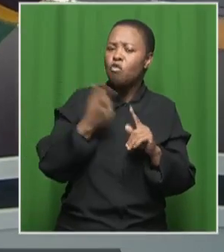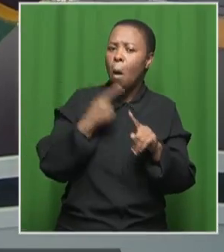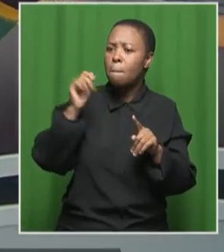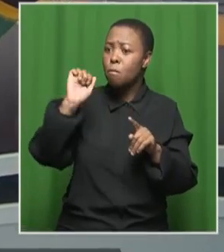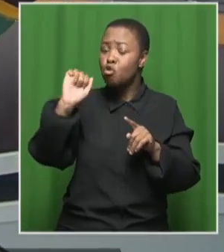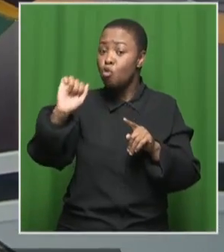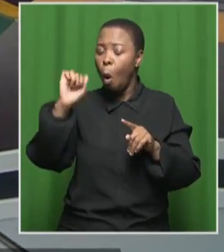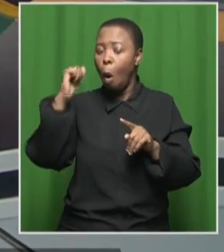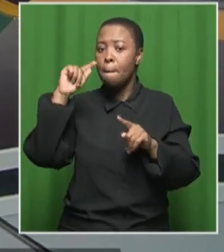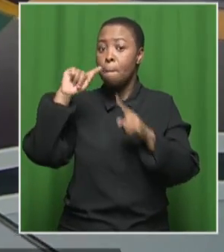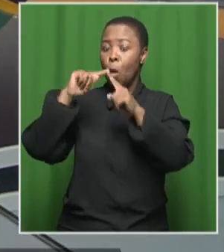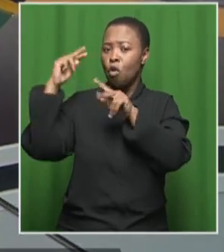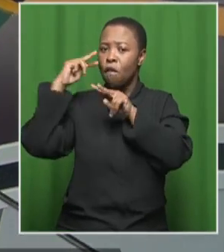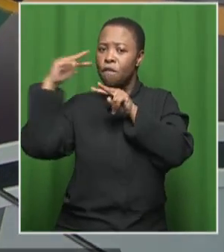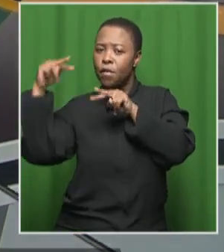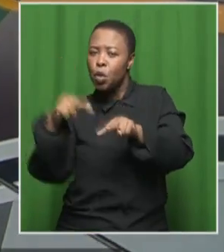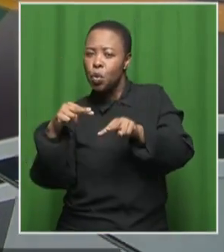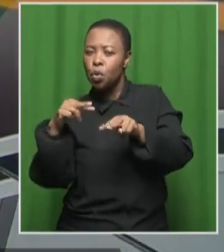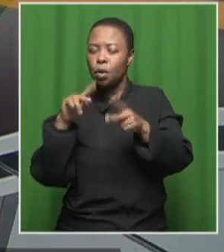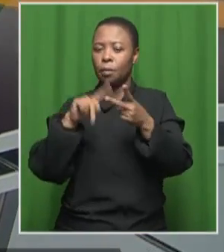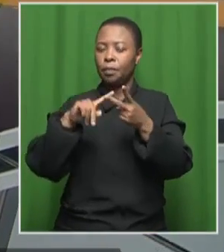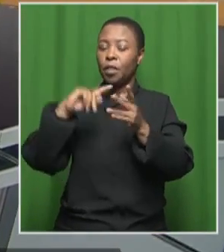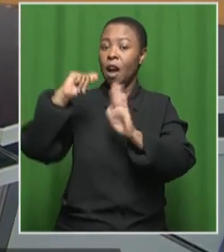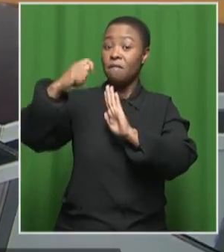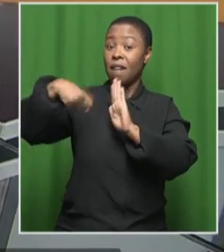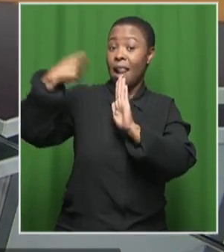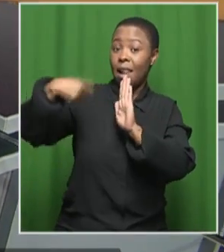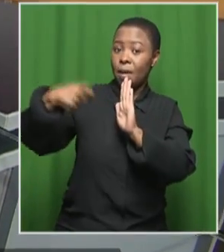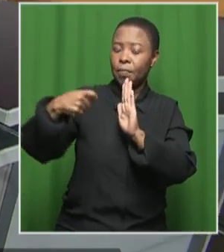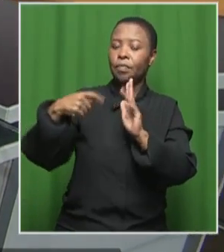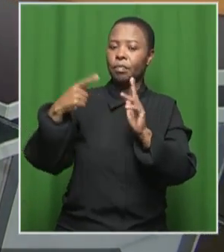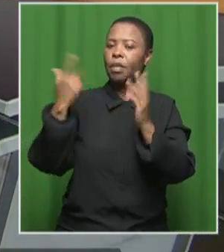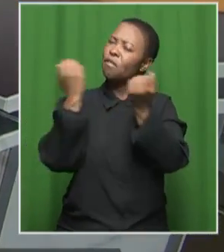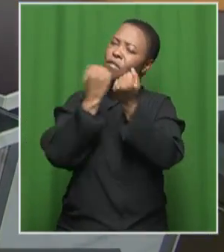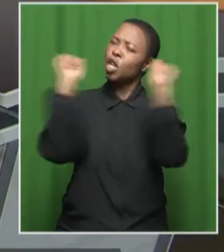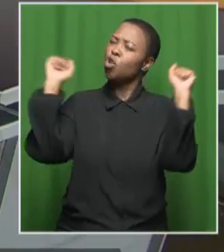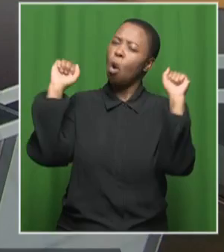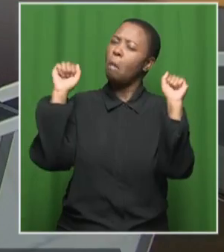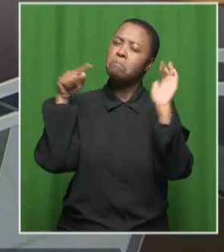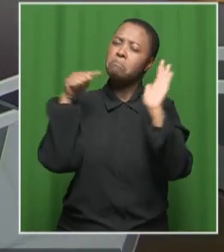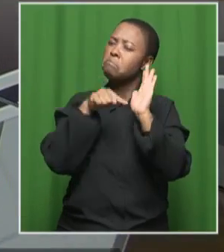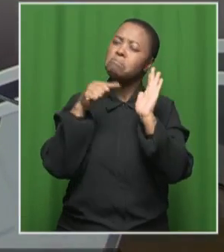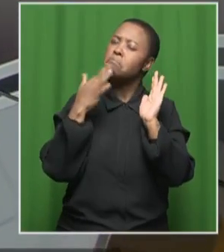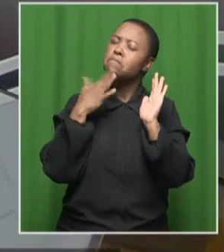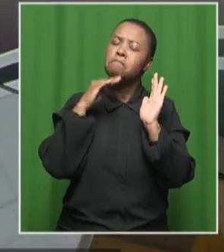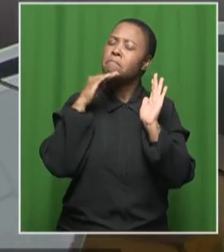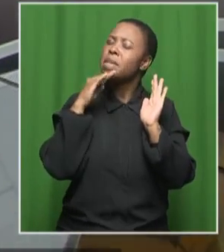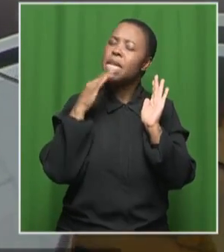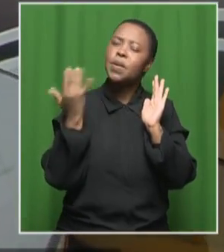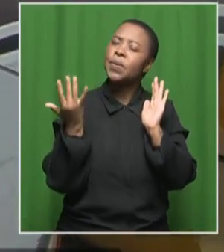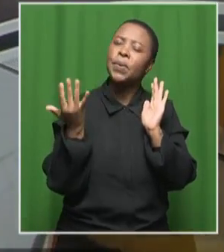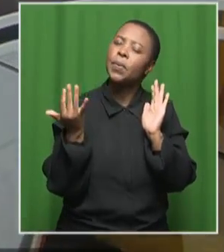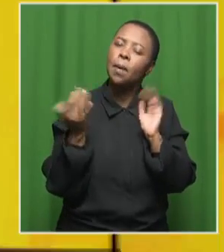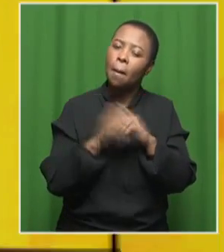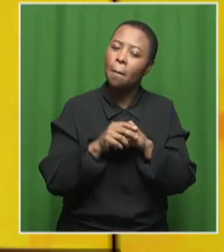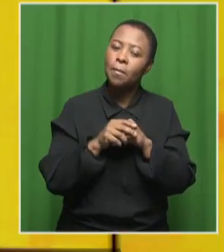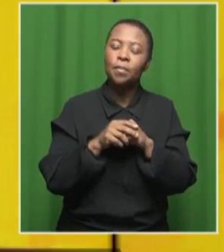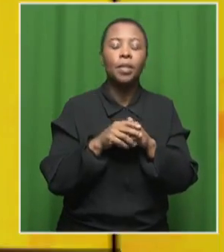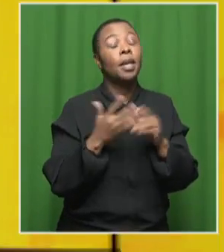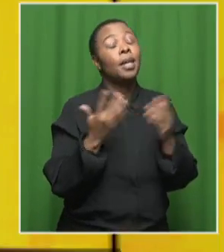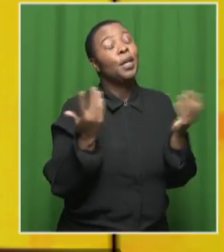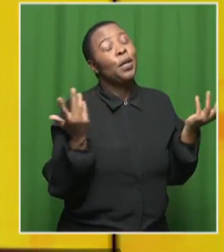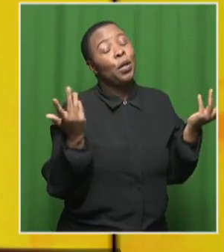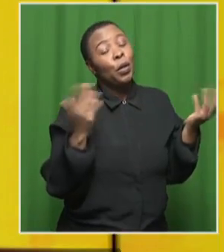your point of view in film and talking to the freedom, what does it mean? Hugh, you